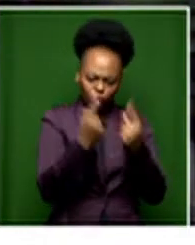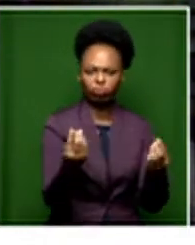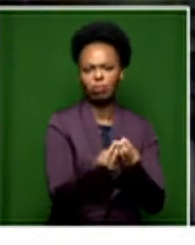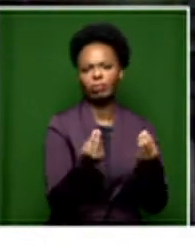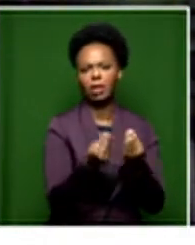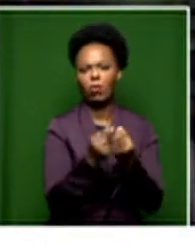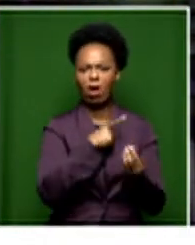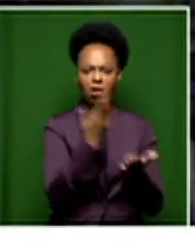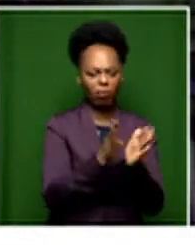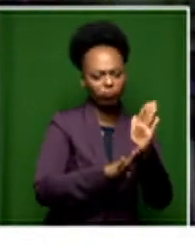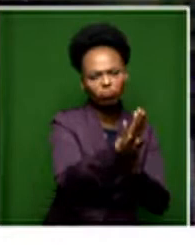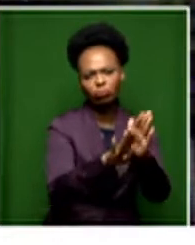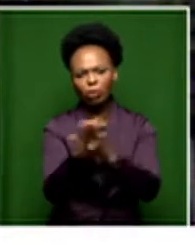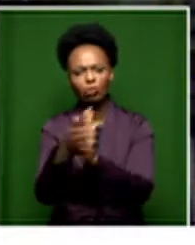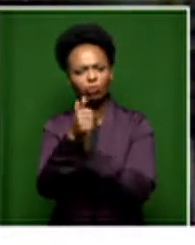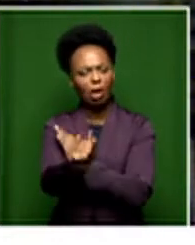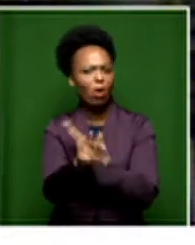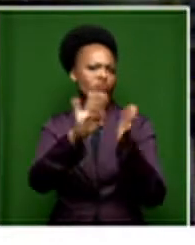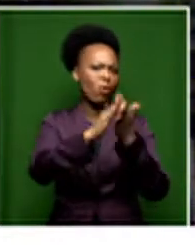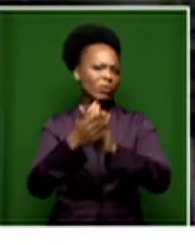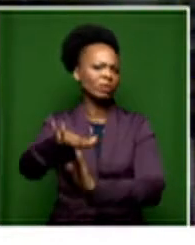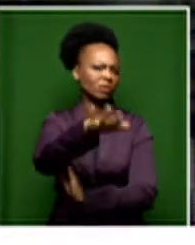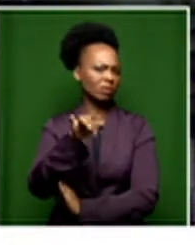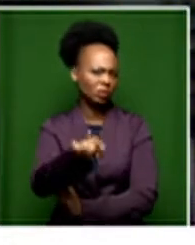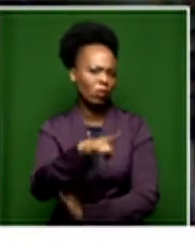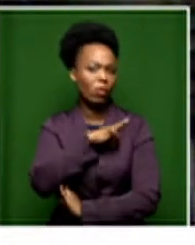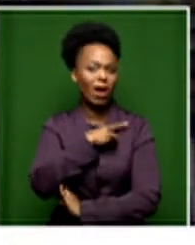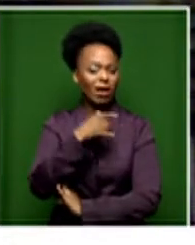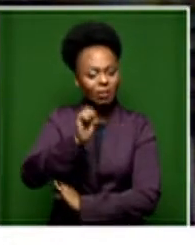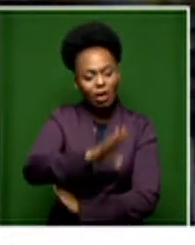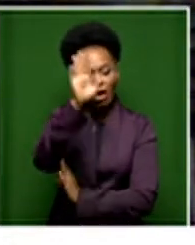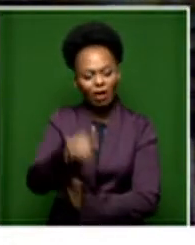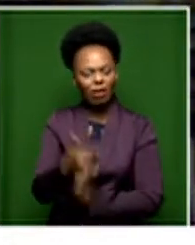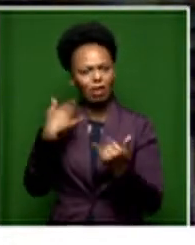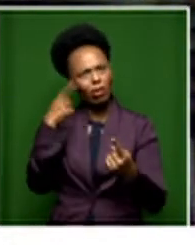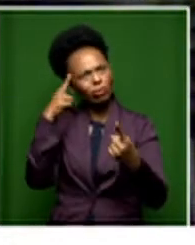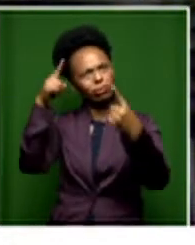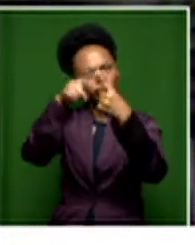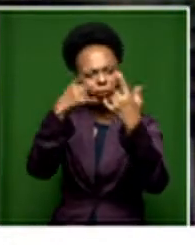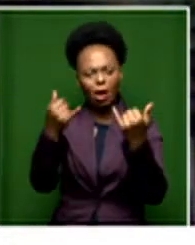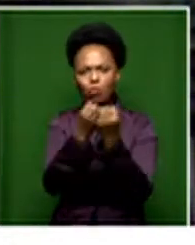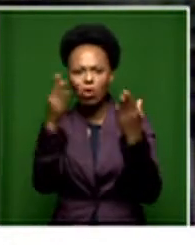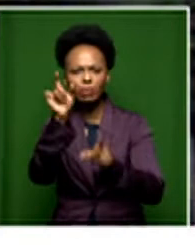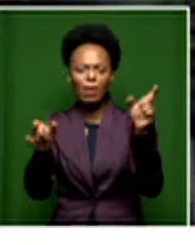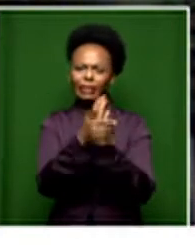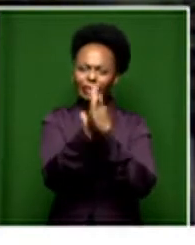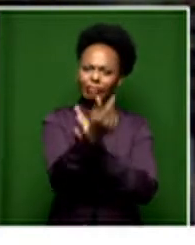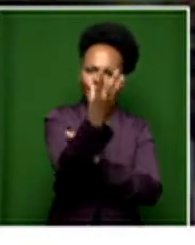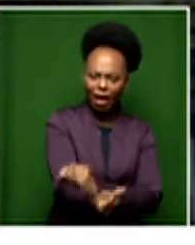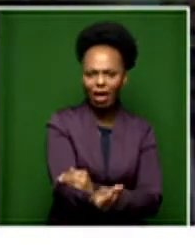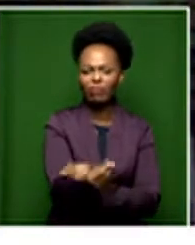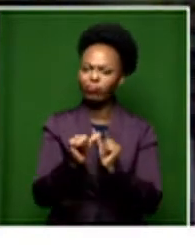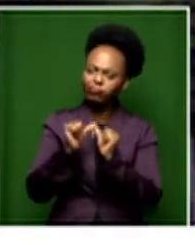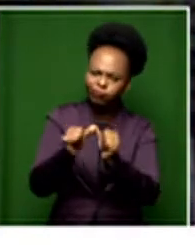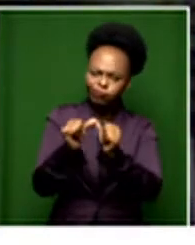your communities. Because we would like to live in a country, in a South Africa, that literally we've got a lot of people that have skills to actually